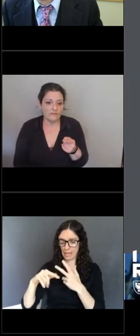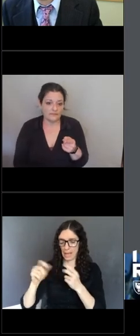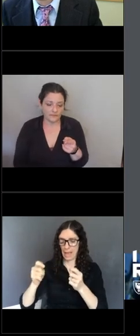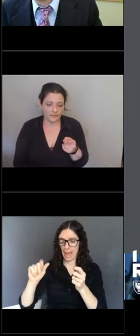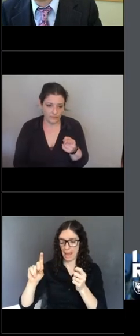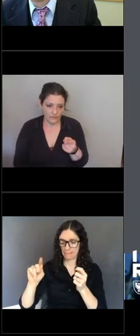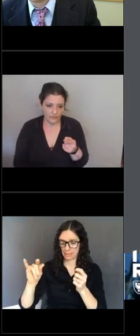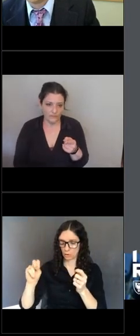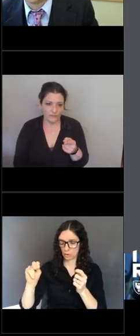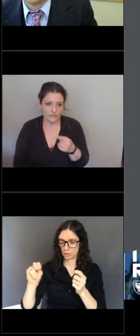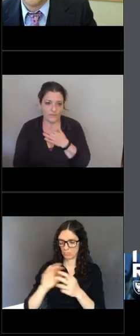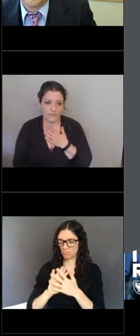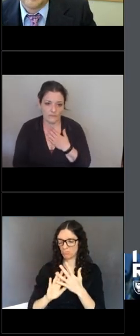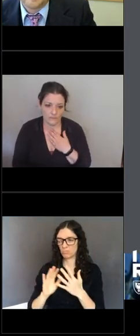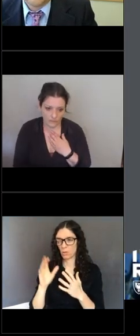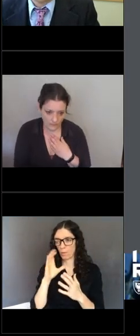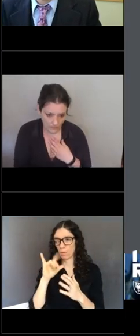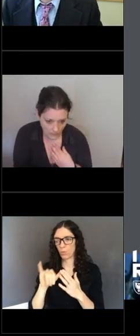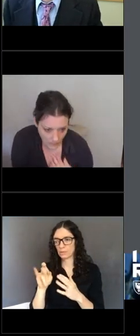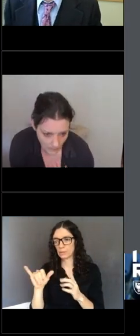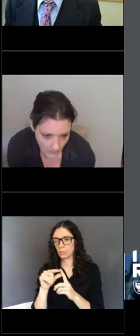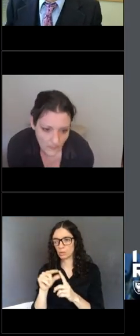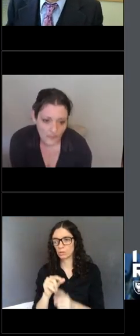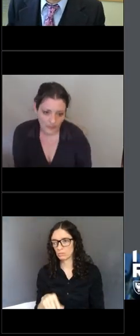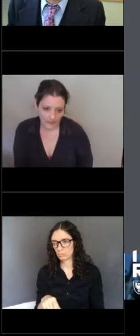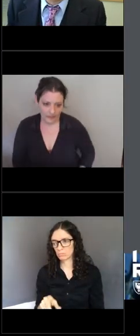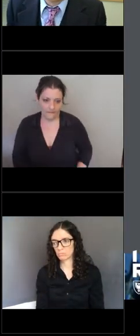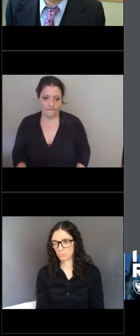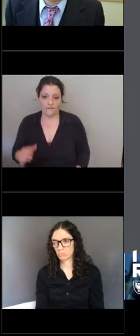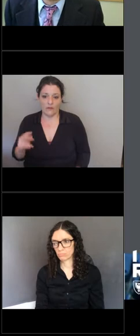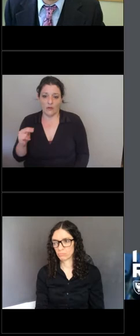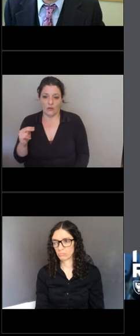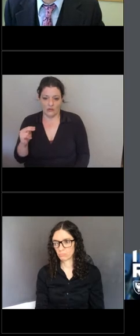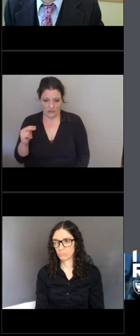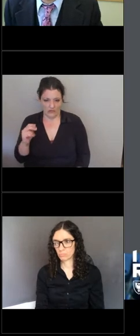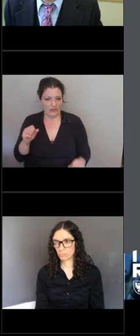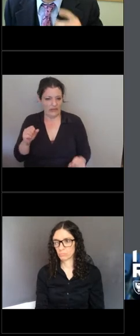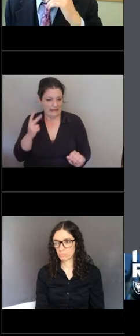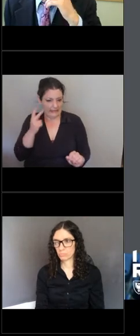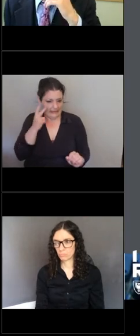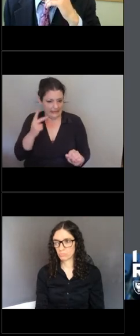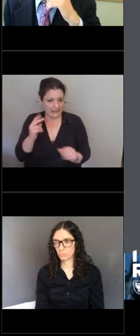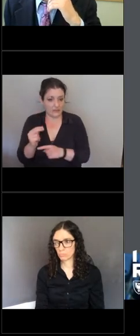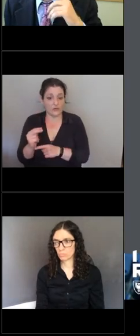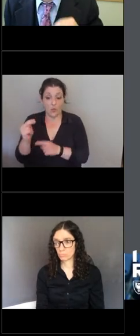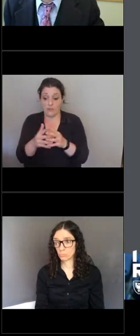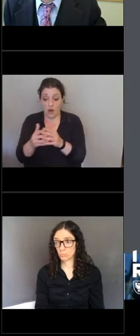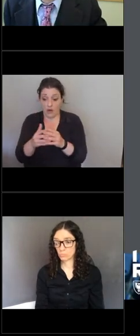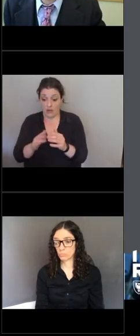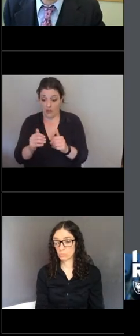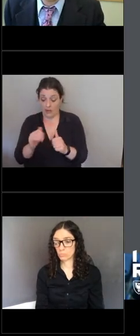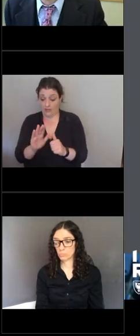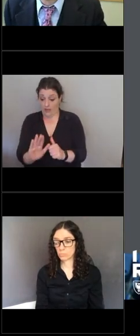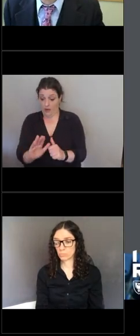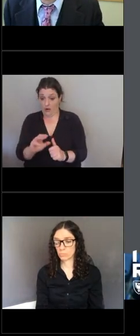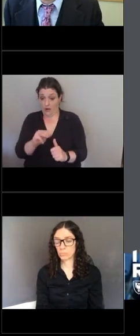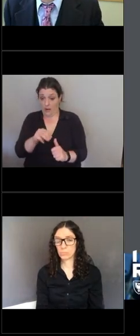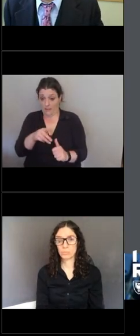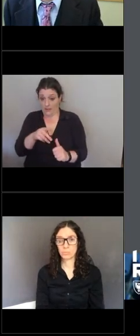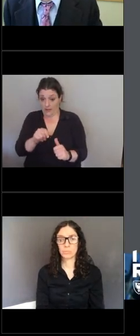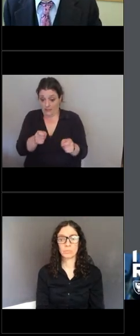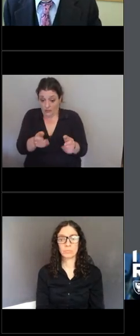MPAs that are represented within North America due to the structure of their management plans that